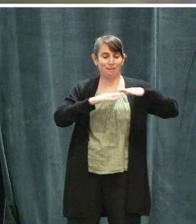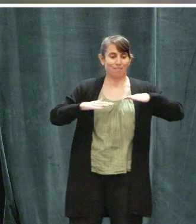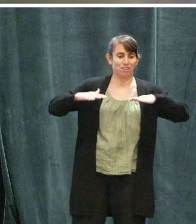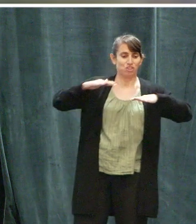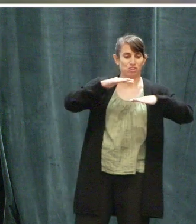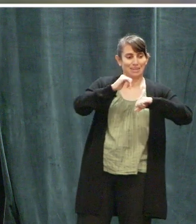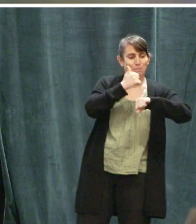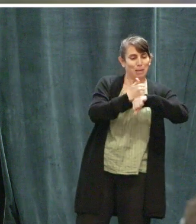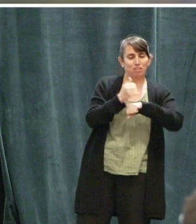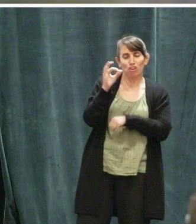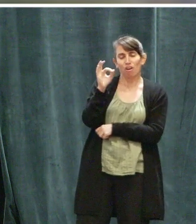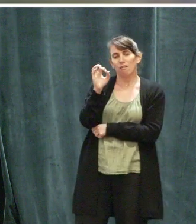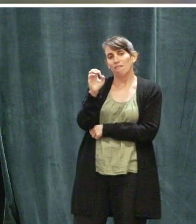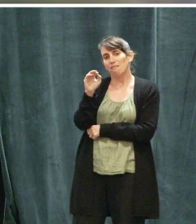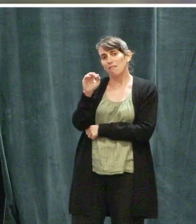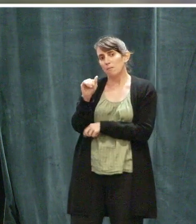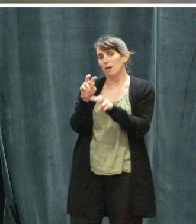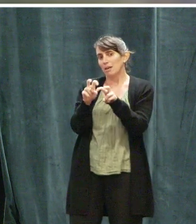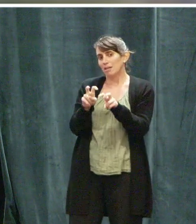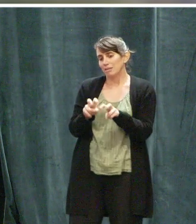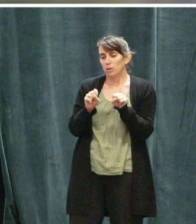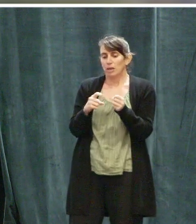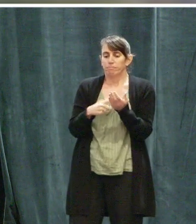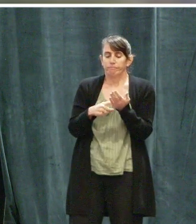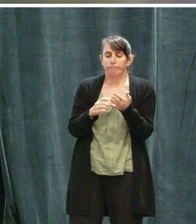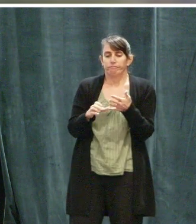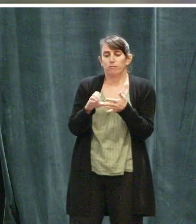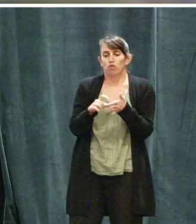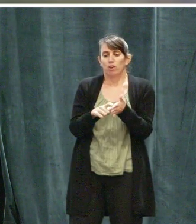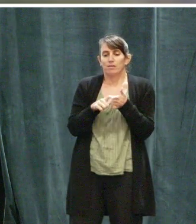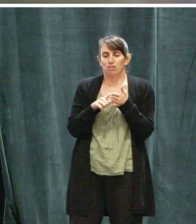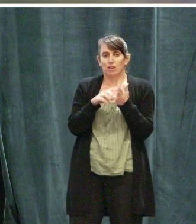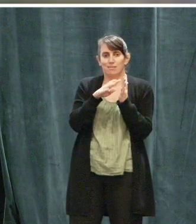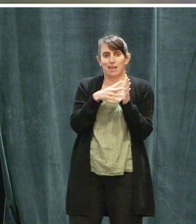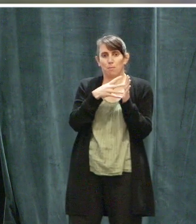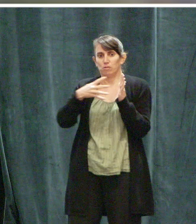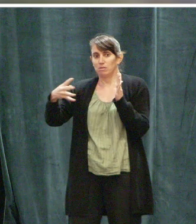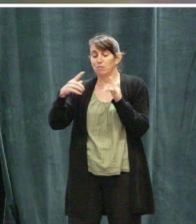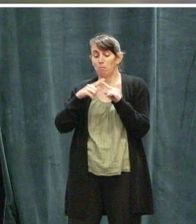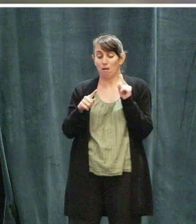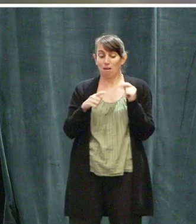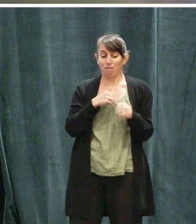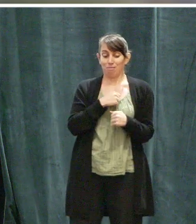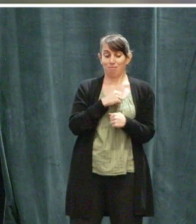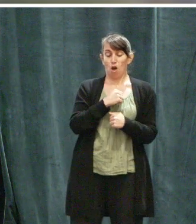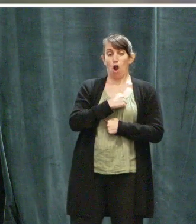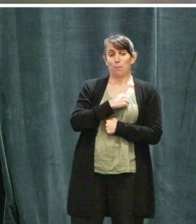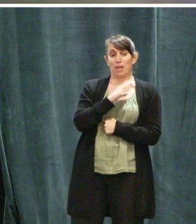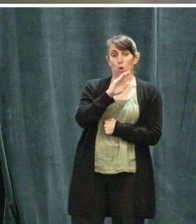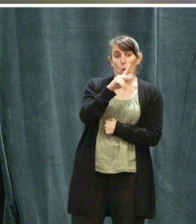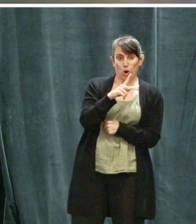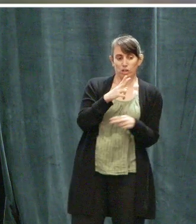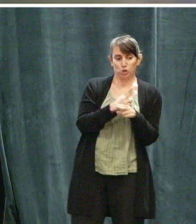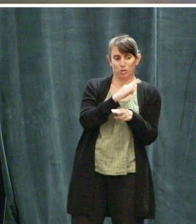analysis. So we can talk more about the criteria in the tables, but the project is using that to be consistent with the city's